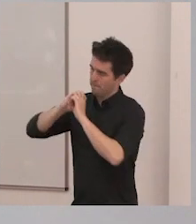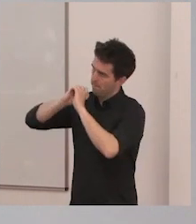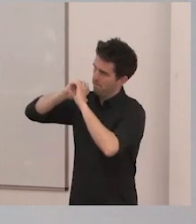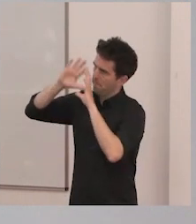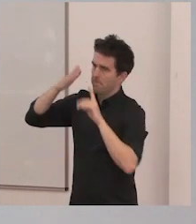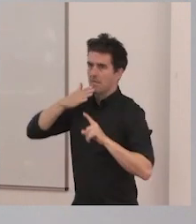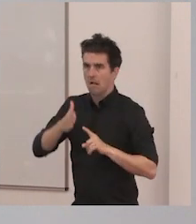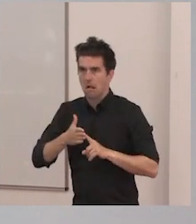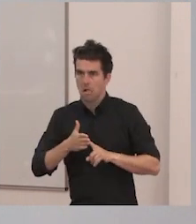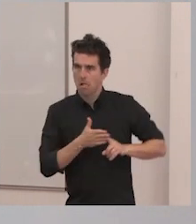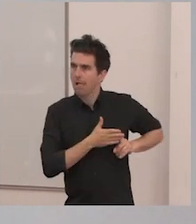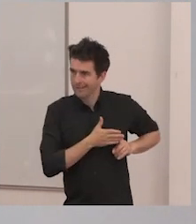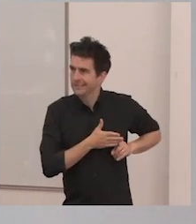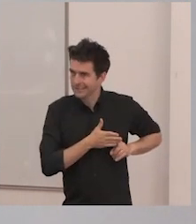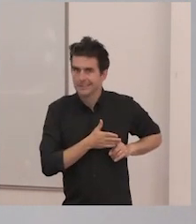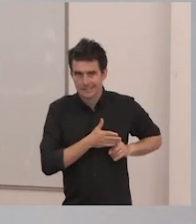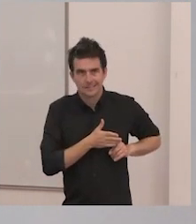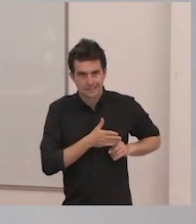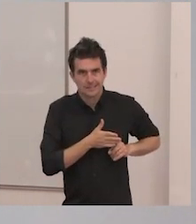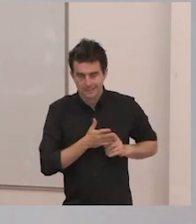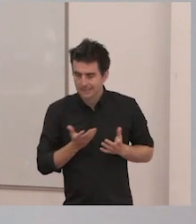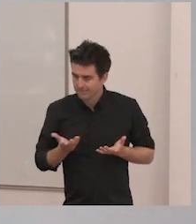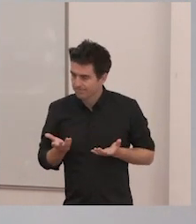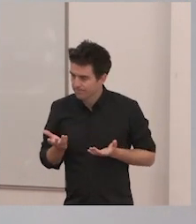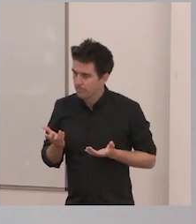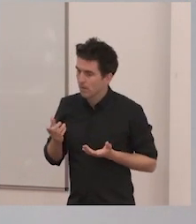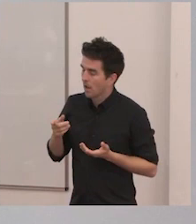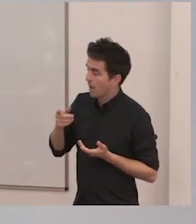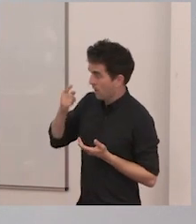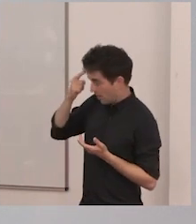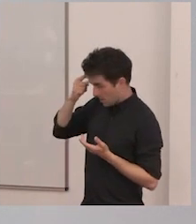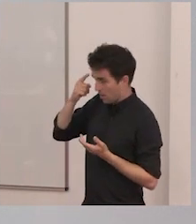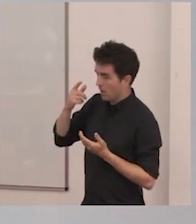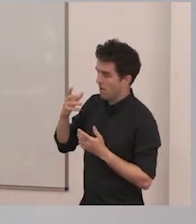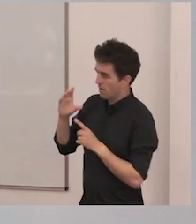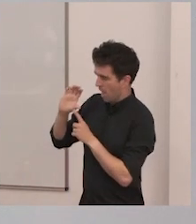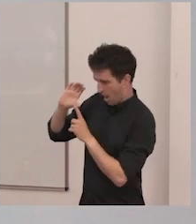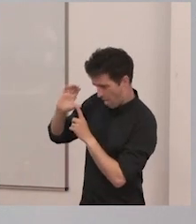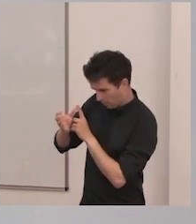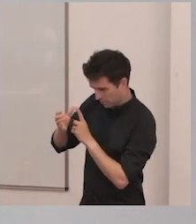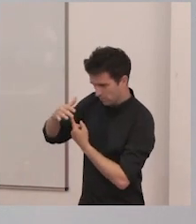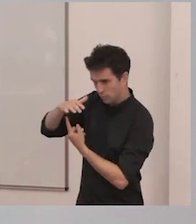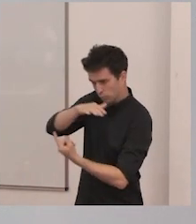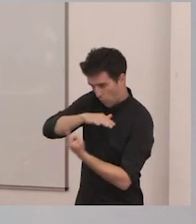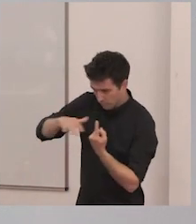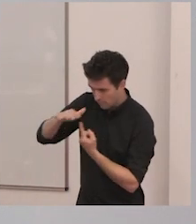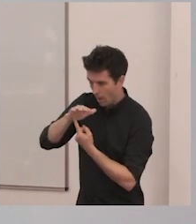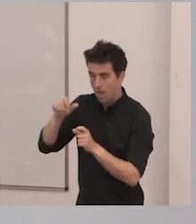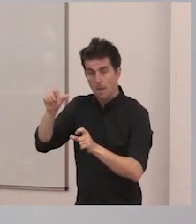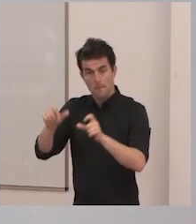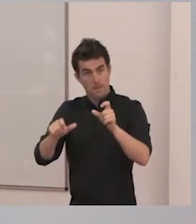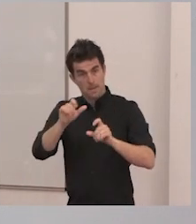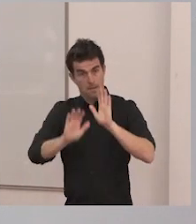social transformation required to guarantee human rights will require not only